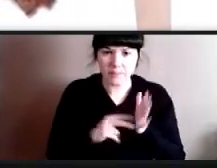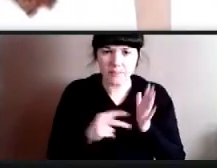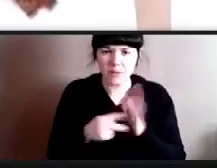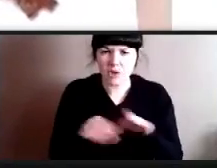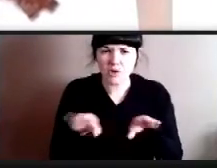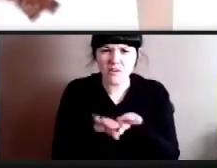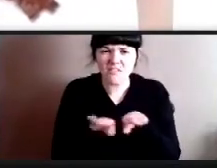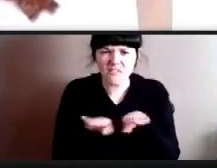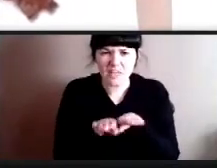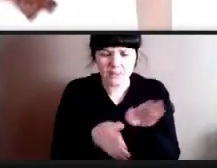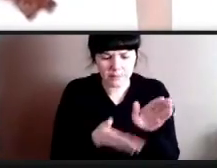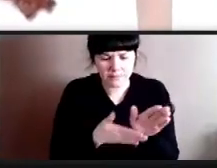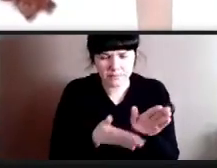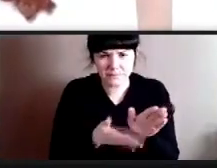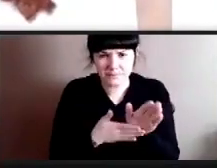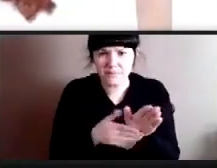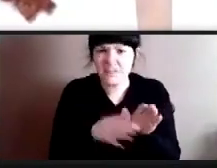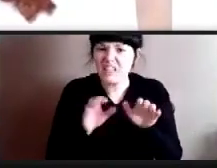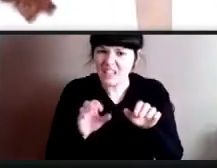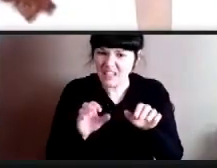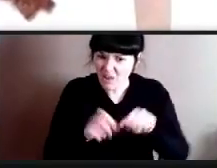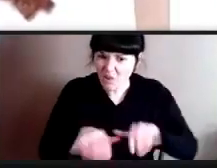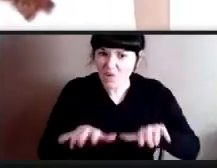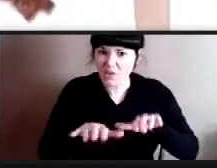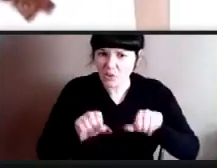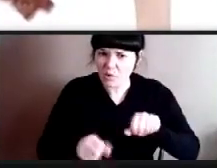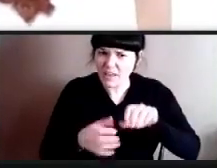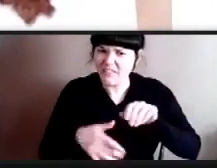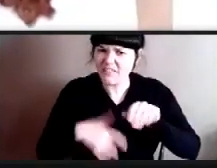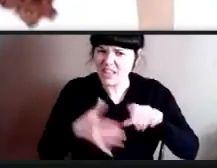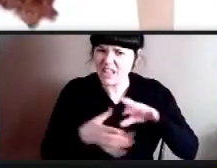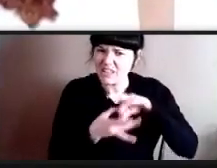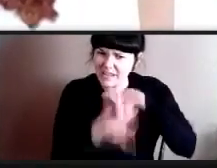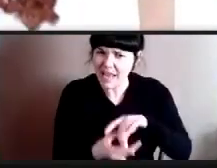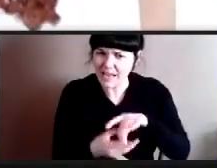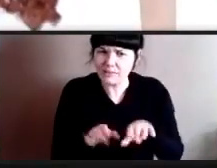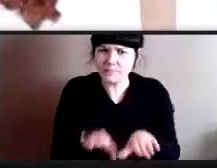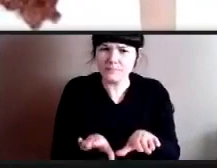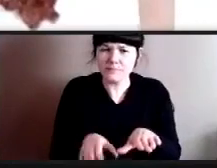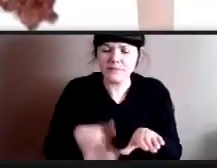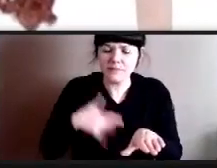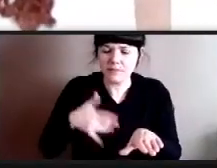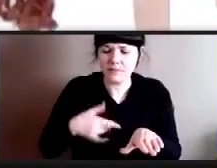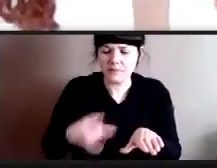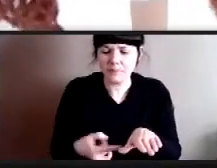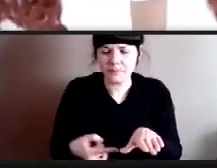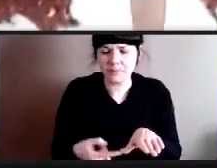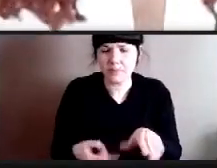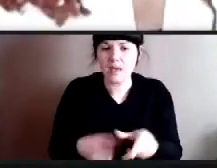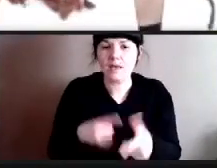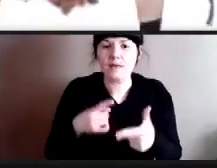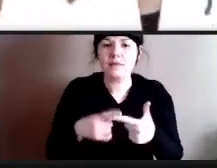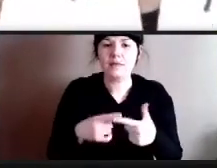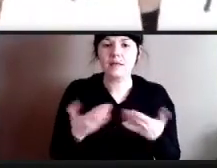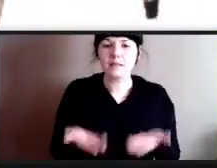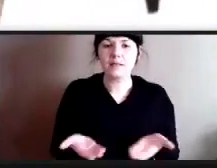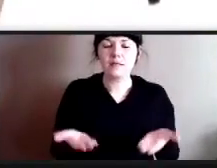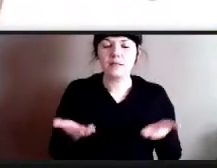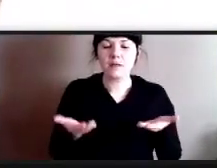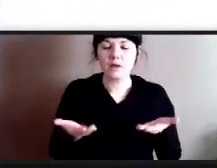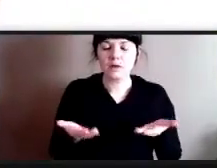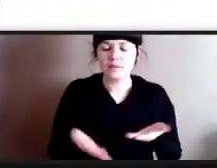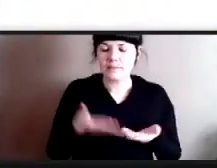earth. And from this place, just take a nice easy breath in through your nose, maybe bring your shoulders